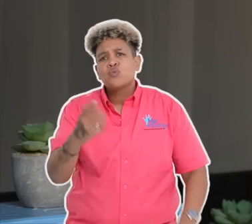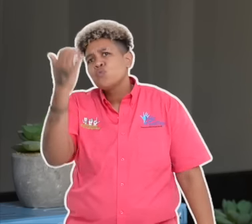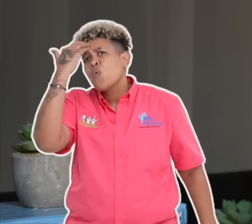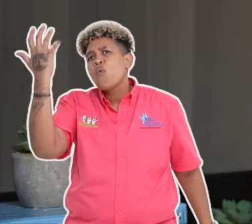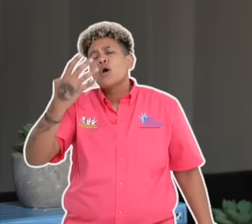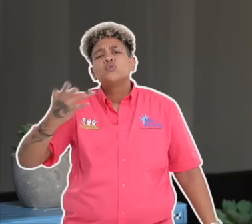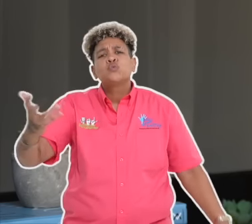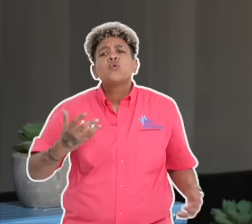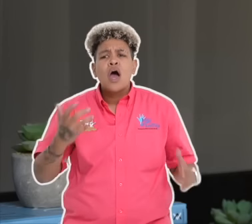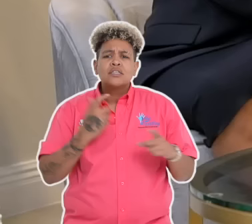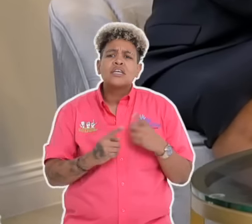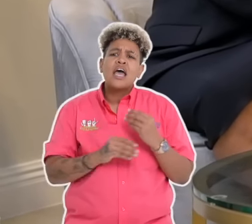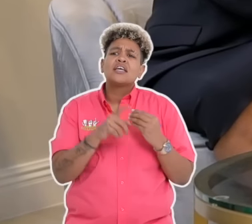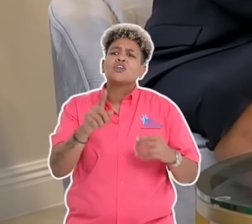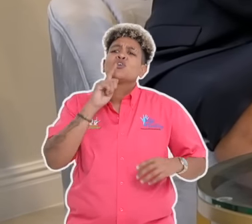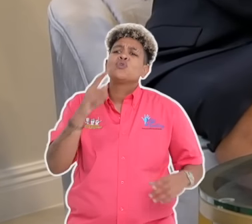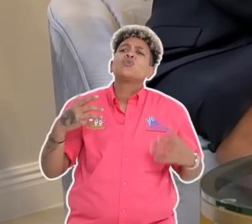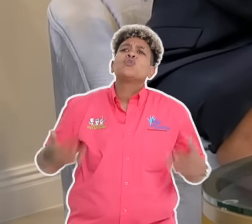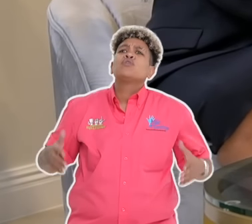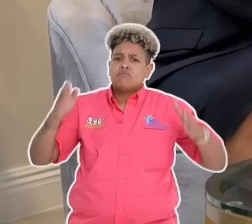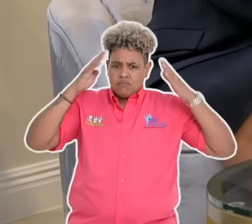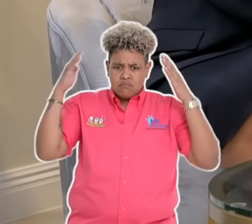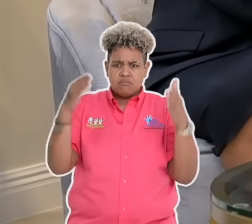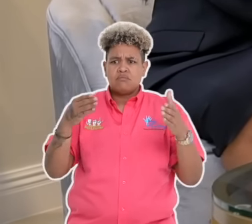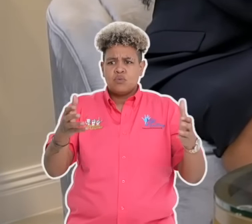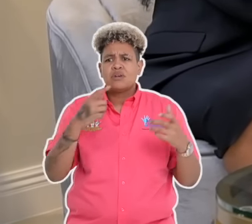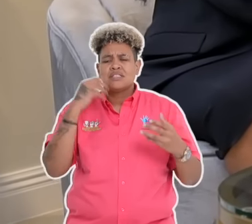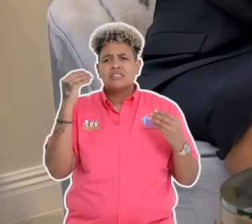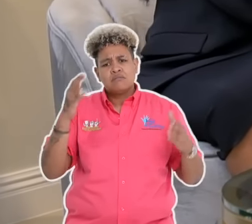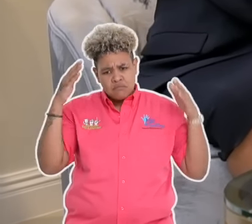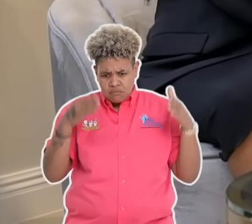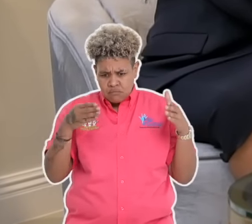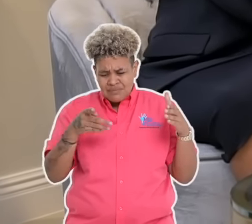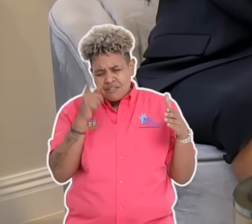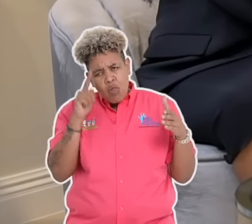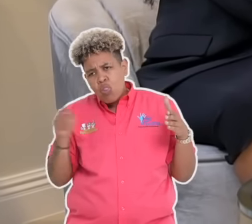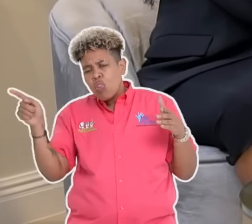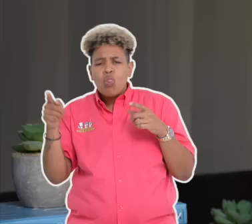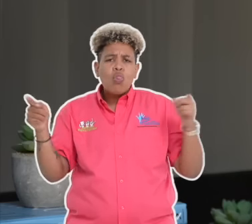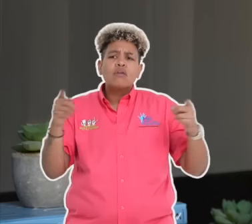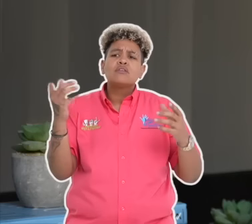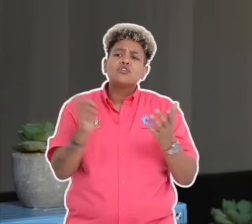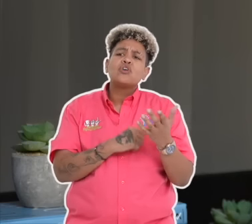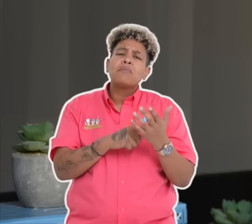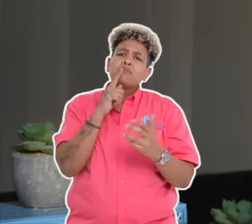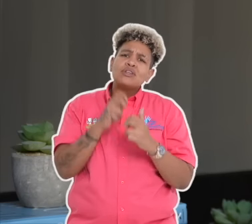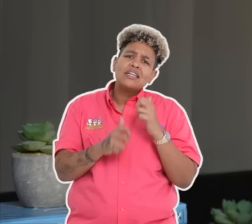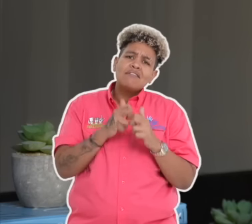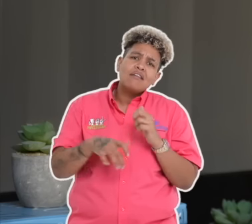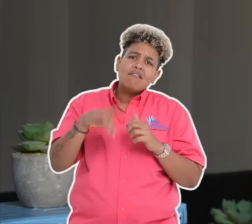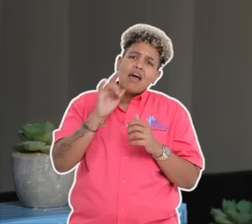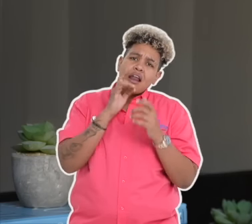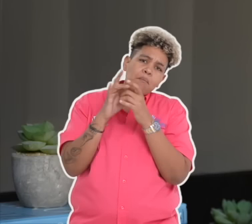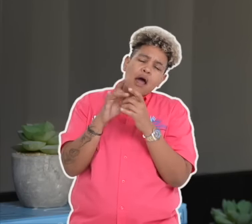a woman who knows what you want and you are extremely tunnel visioned, you like to say that you're tunnel visioned, sometimes it's extremely